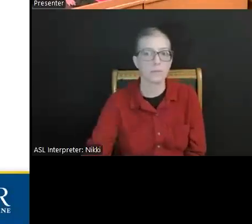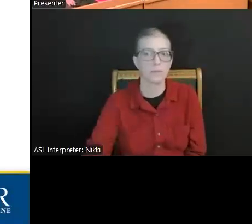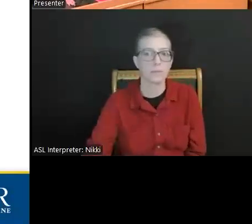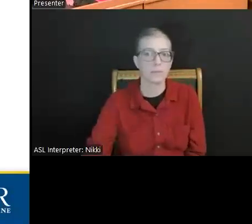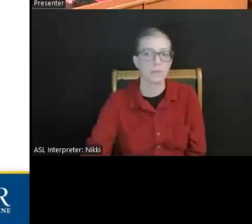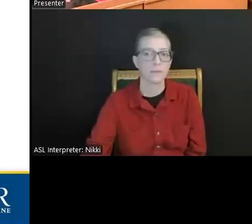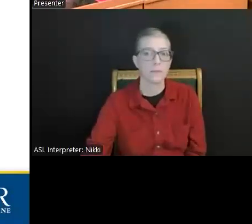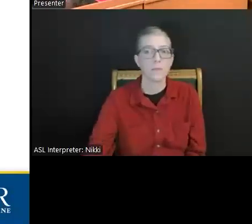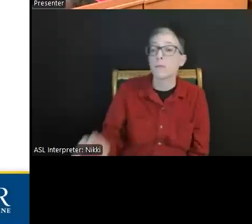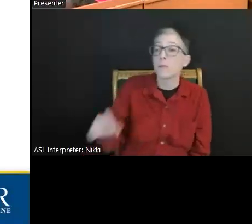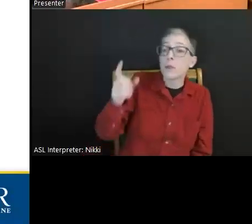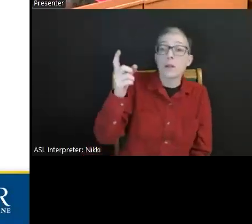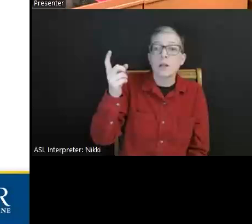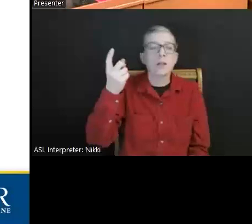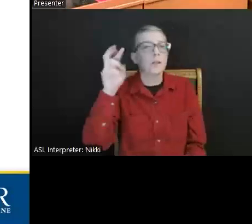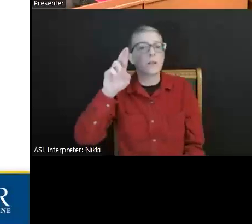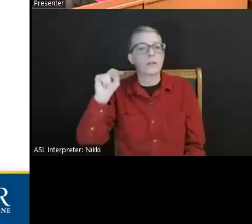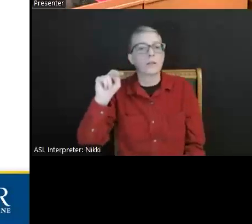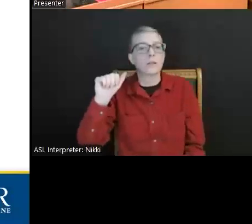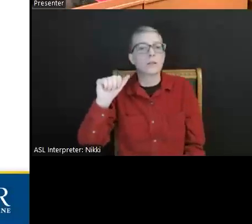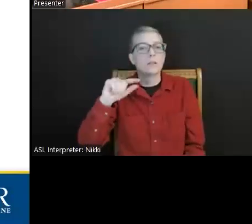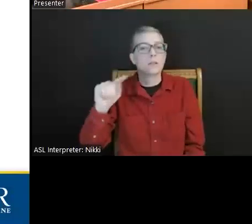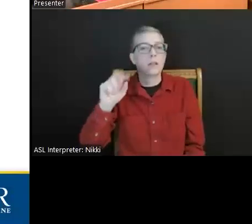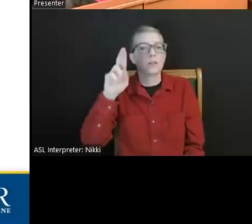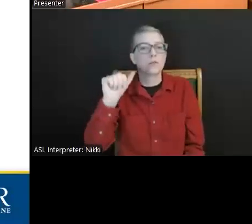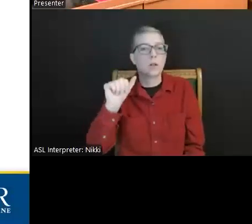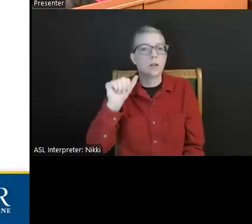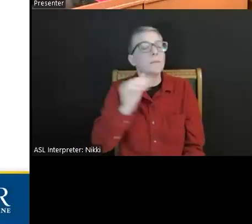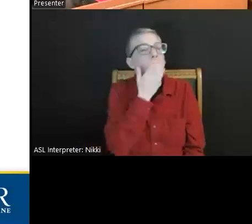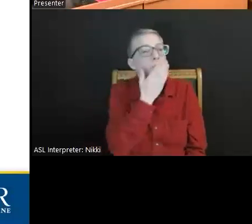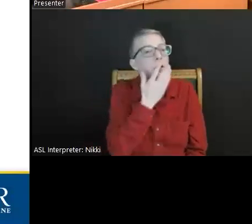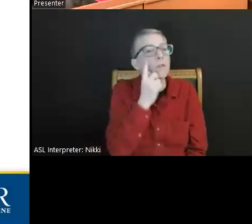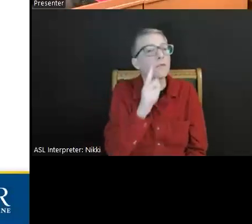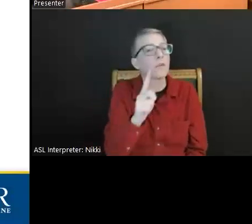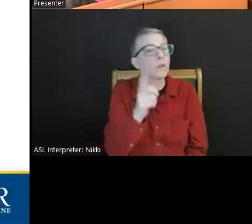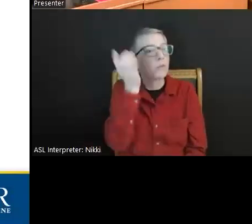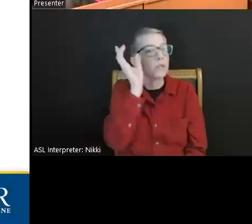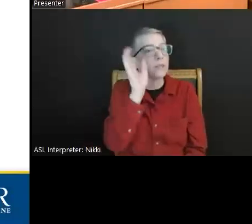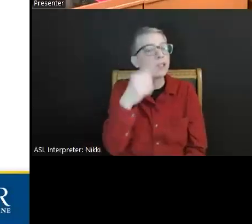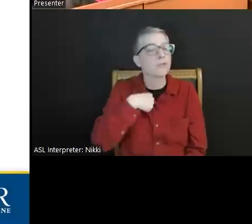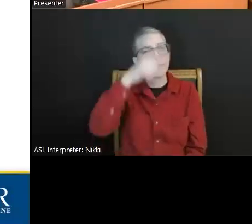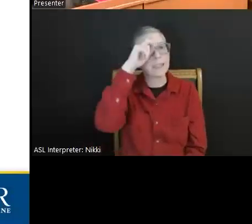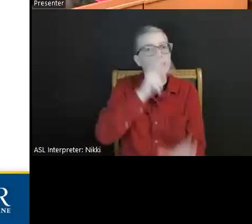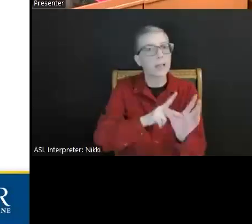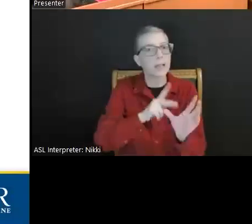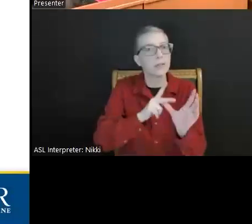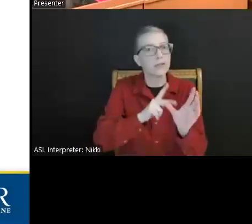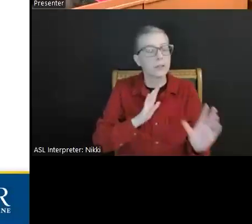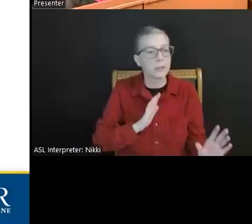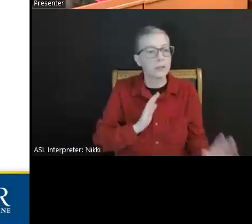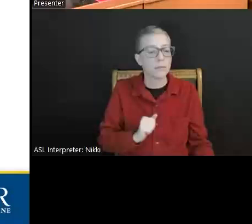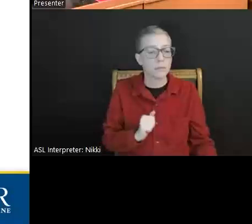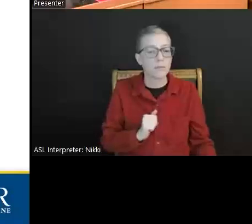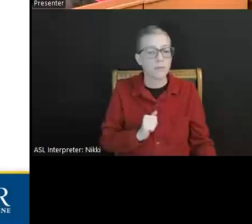Dr. Nazra. Thank you, thank you. Thanks very much for the presentation. George Nasra, psychiatrist. I have a